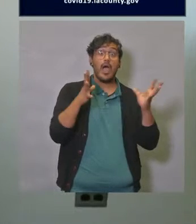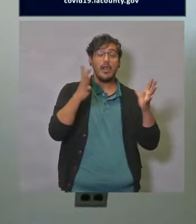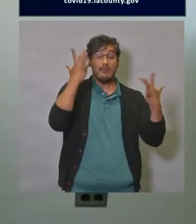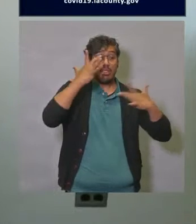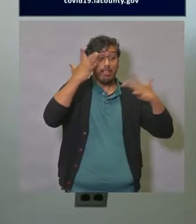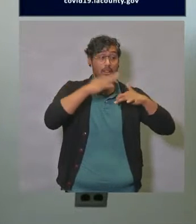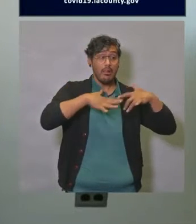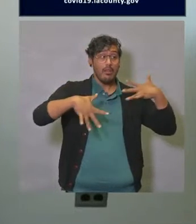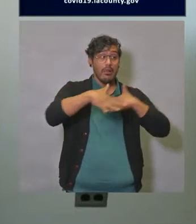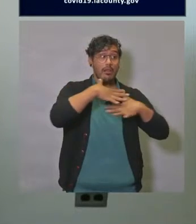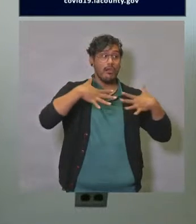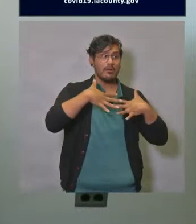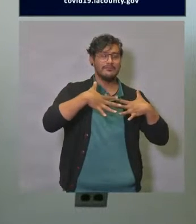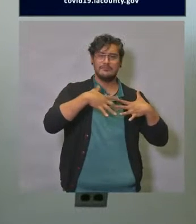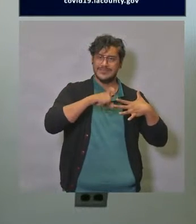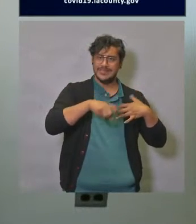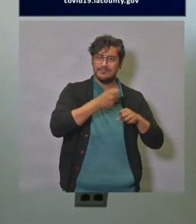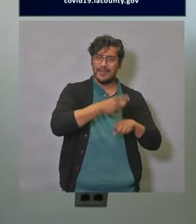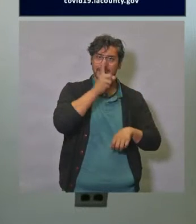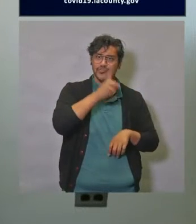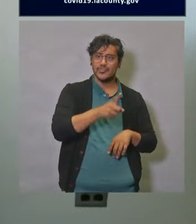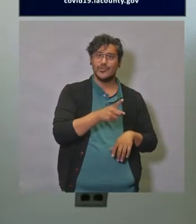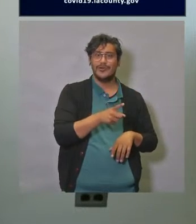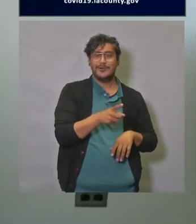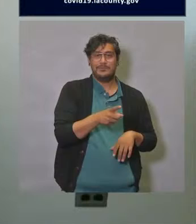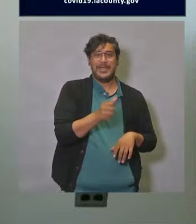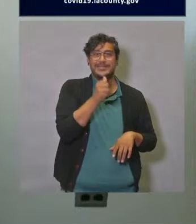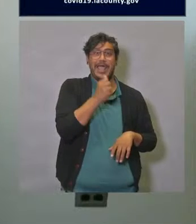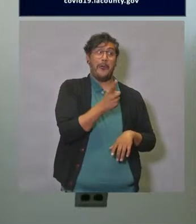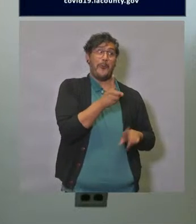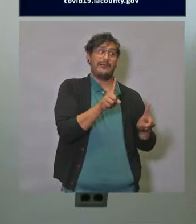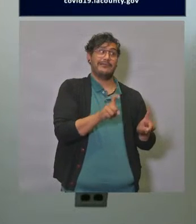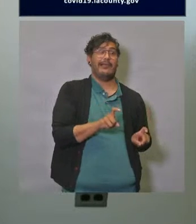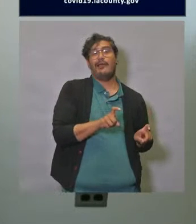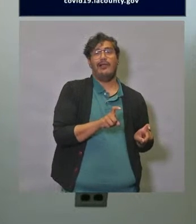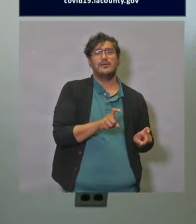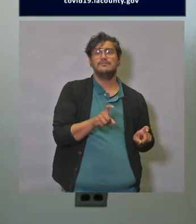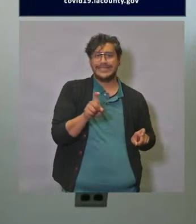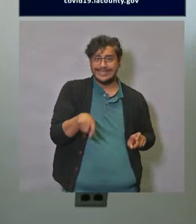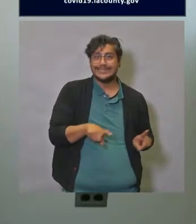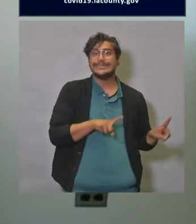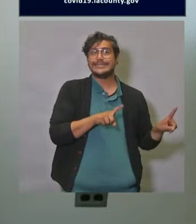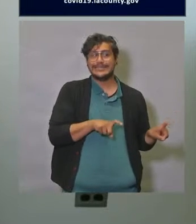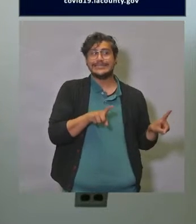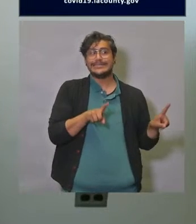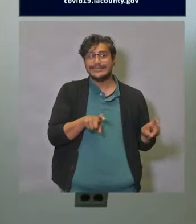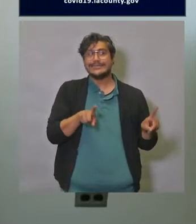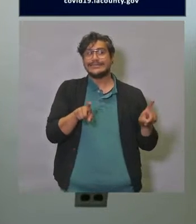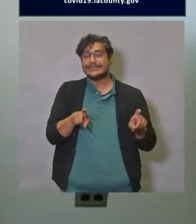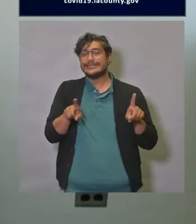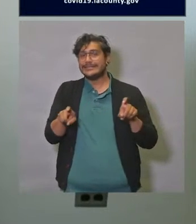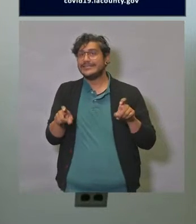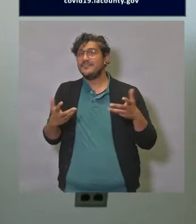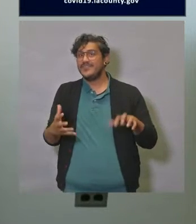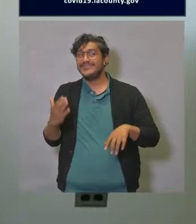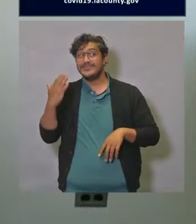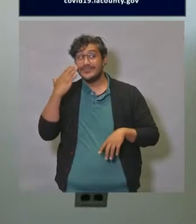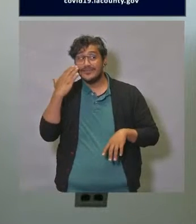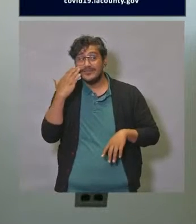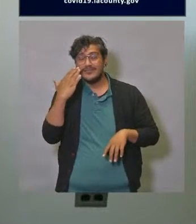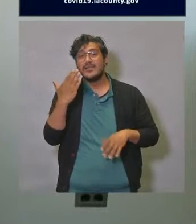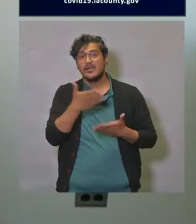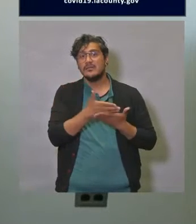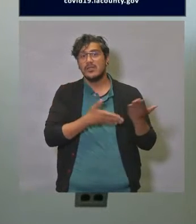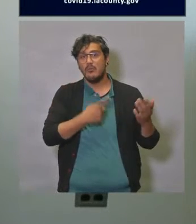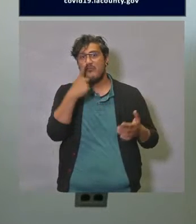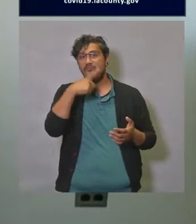also make sure that it's not the result of just one test. You're going to have to test and acknowledge that there are false positives as